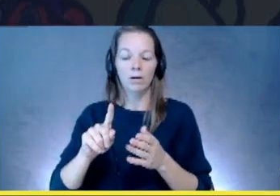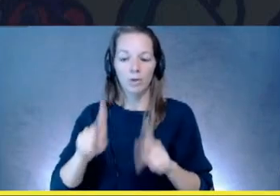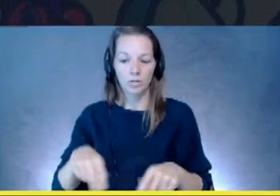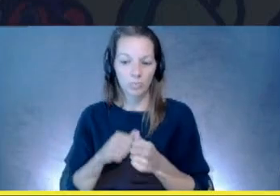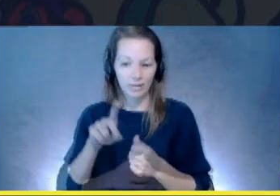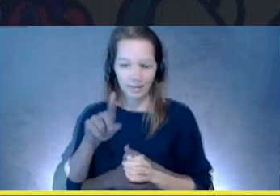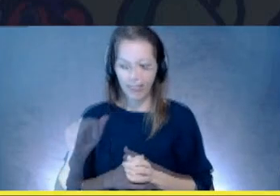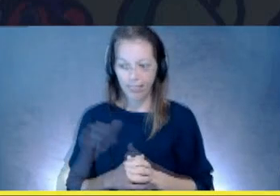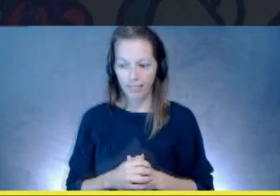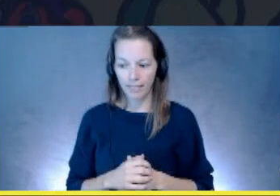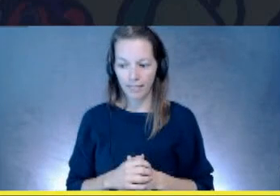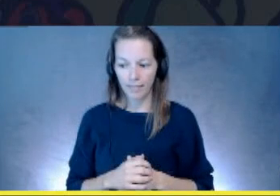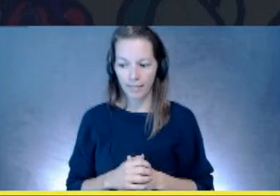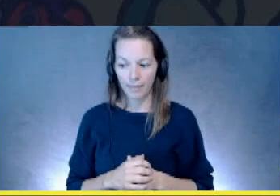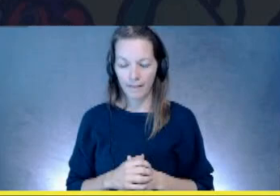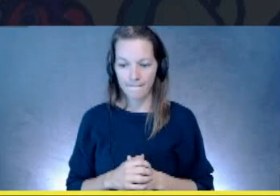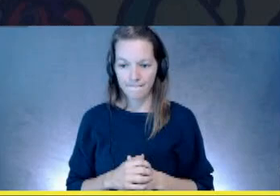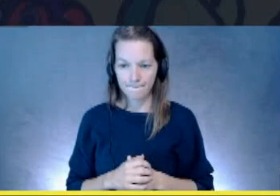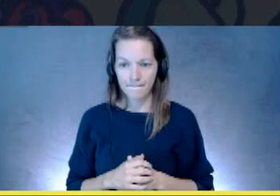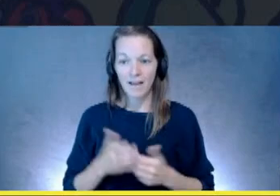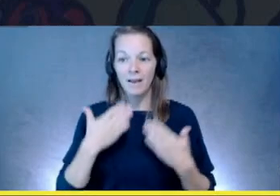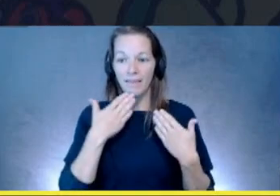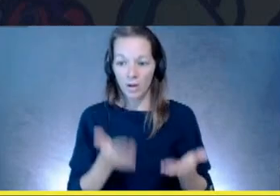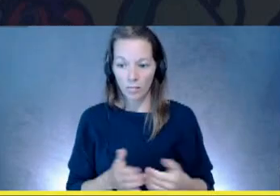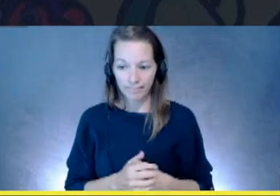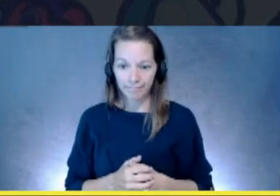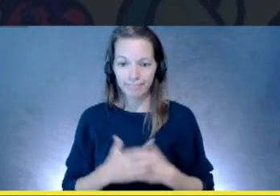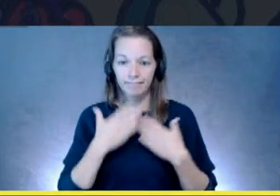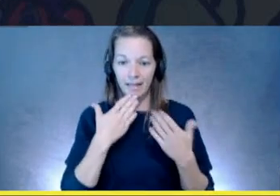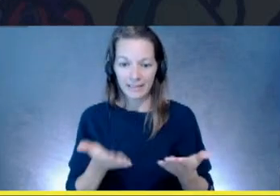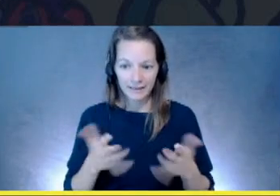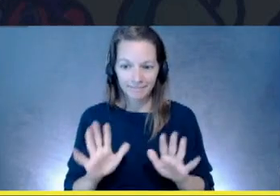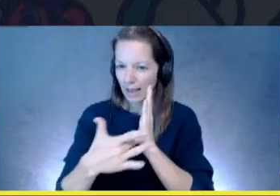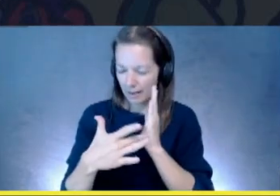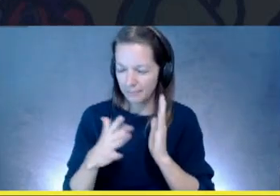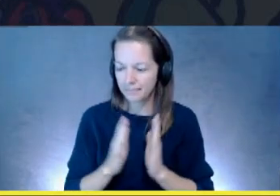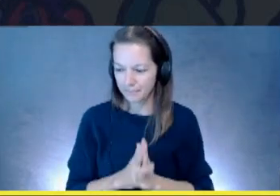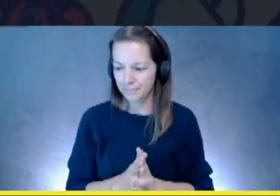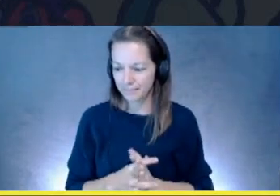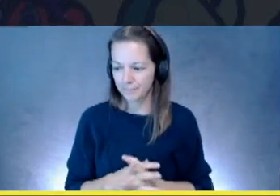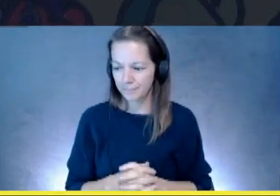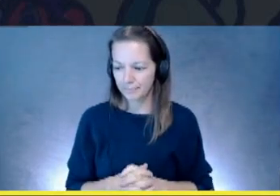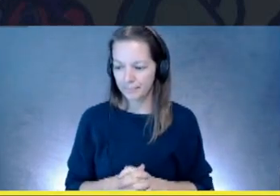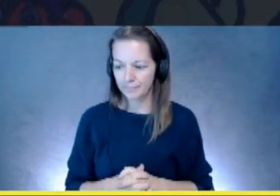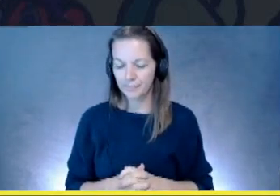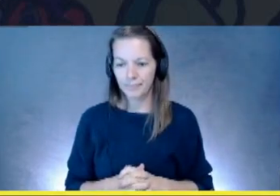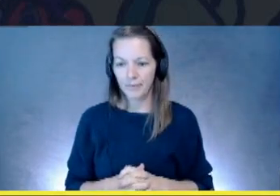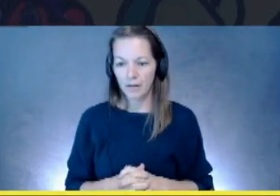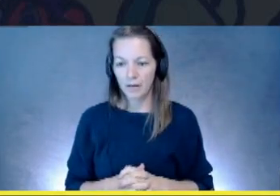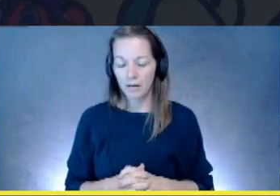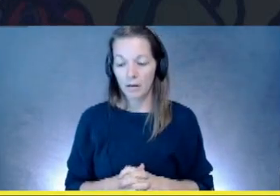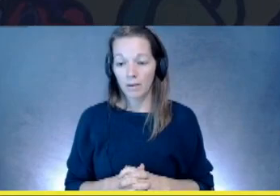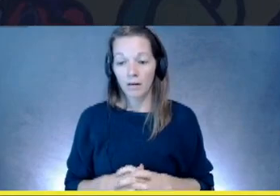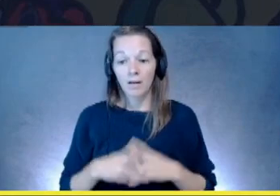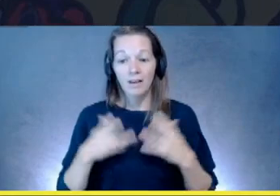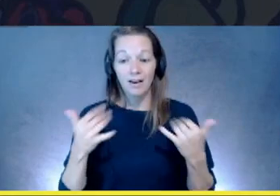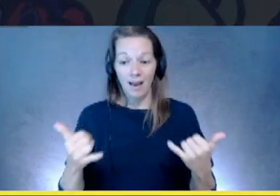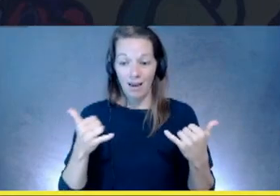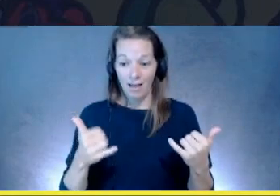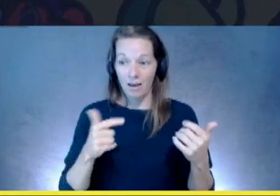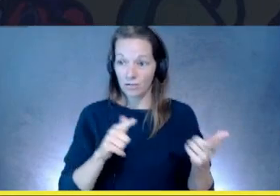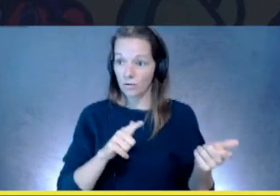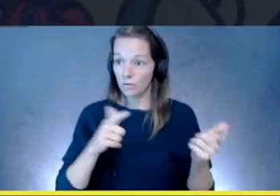Next slide. Thank you. Thanks. That's the end. I now want to turn to